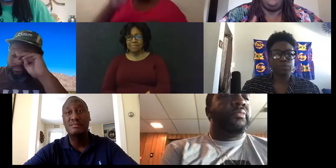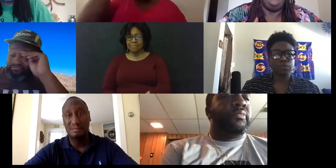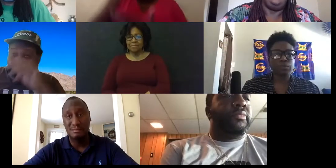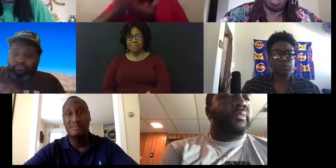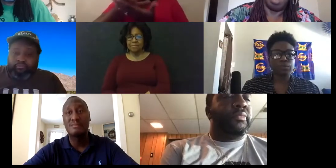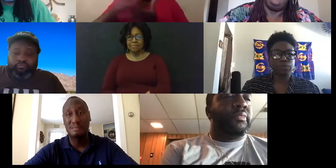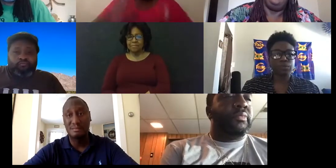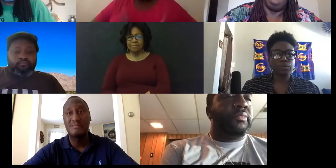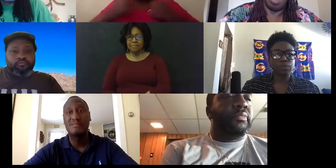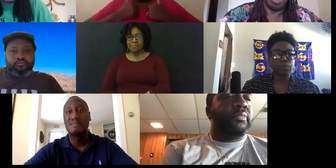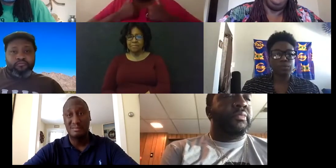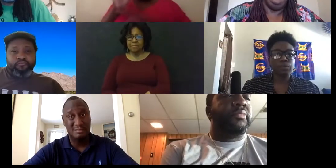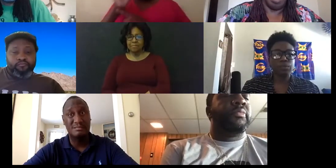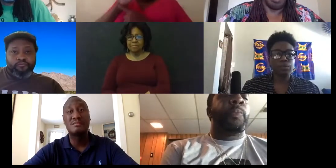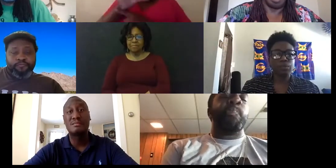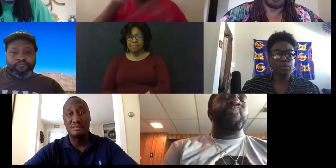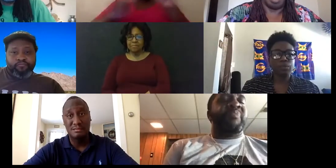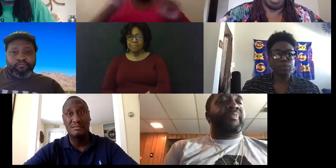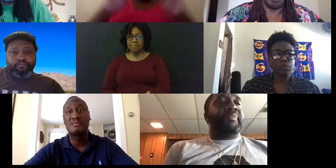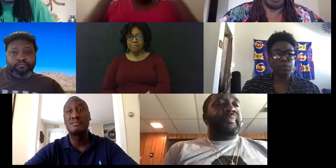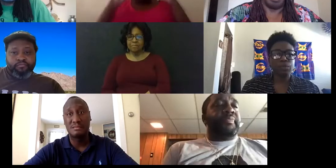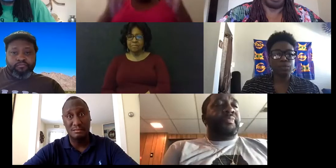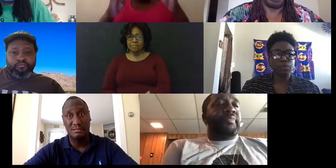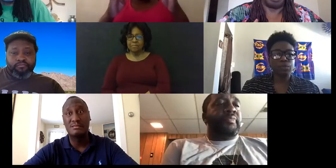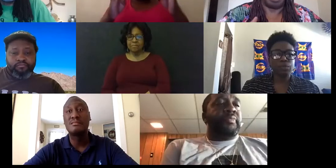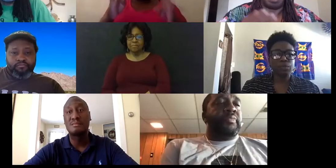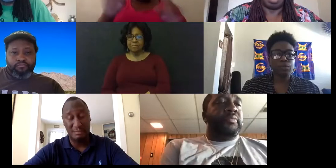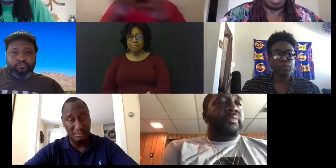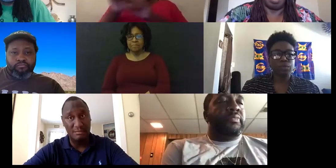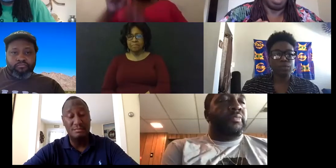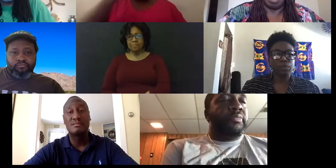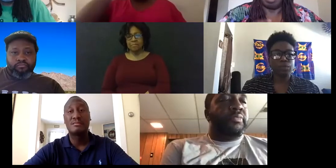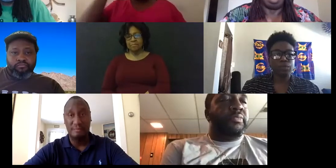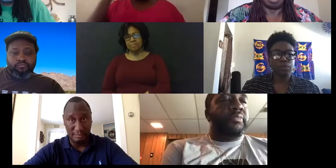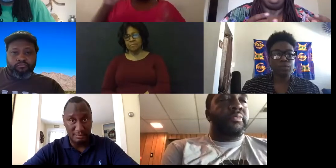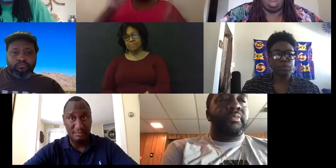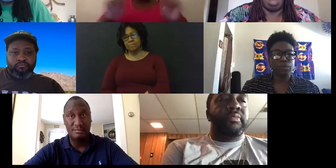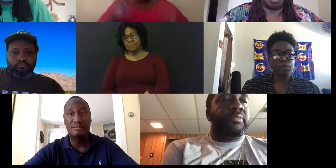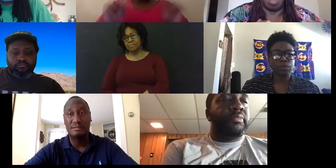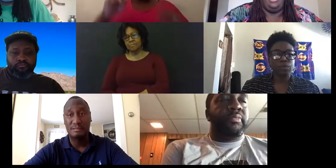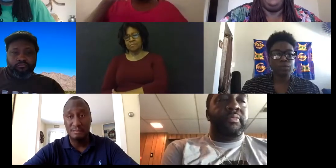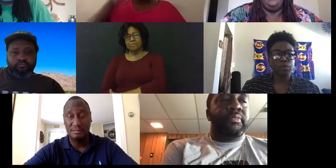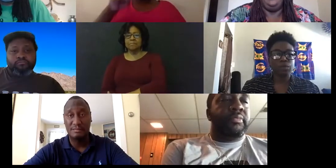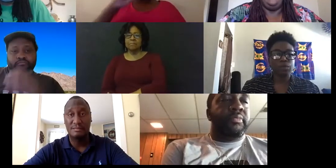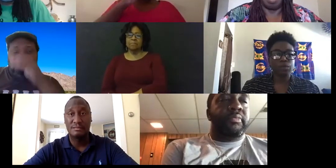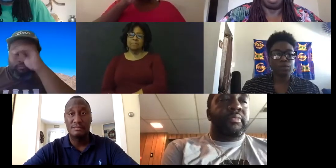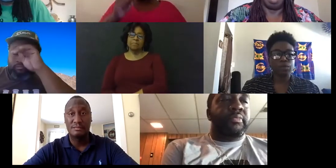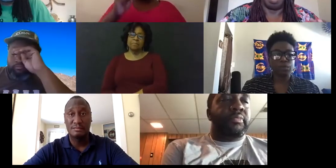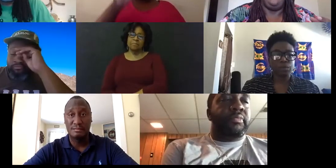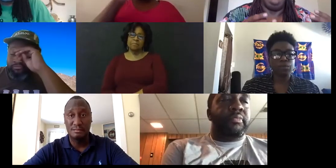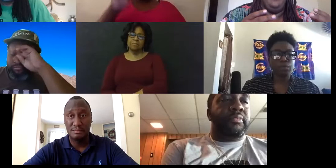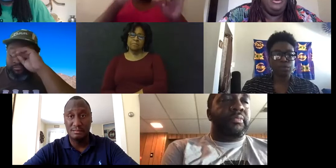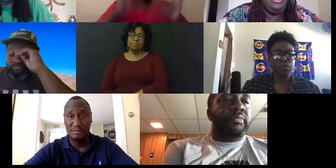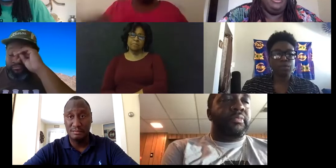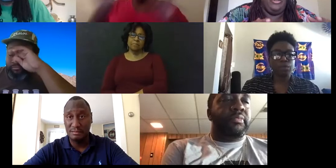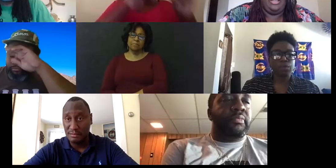as Black disabled people, we have kind of slipped in and said, this is not uncommon. And we are